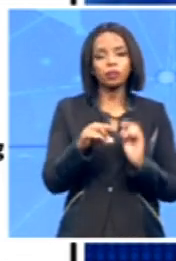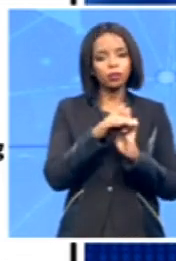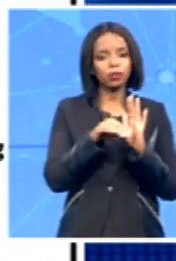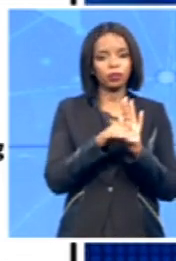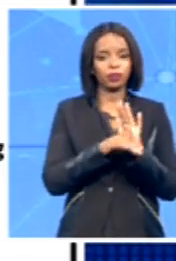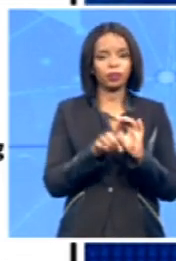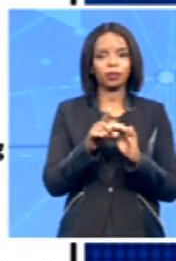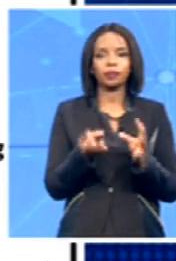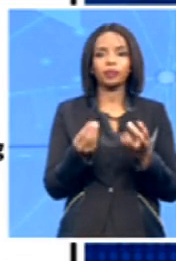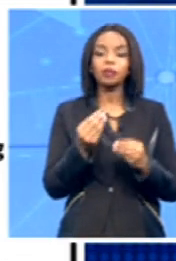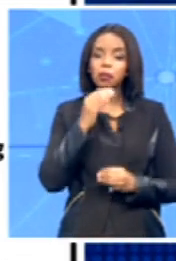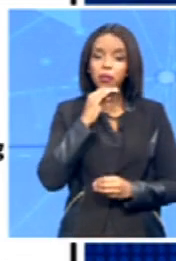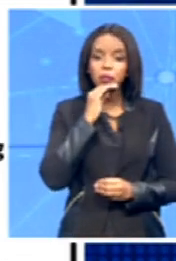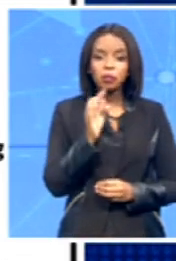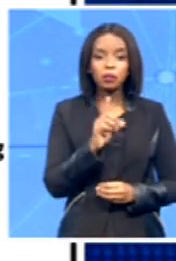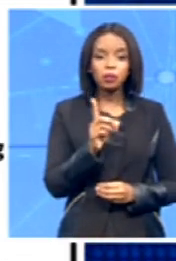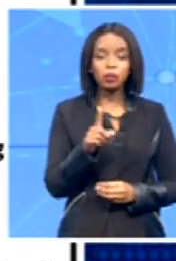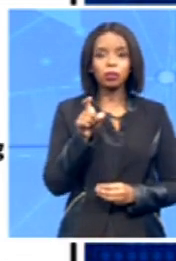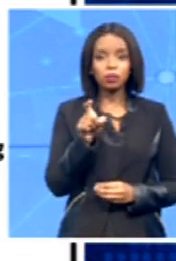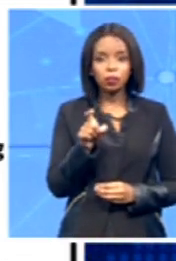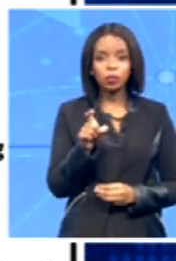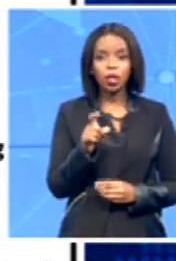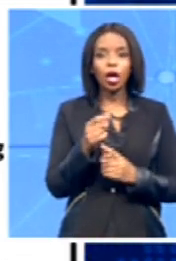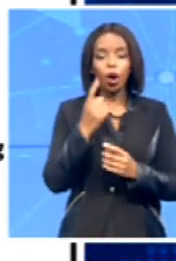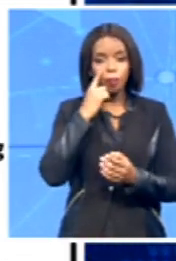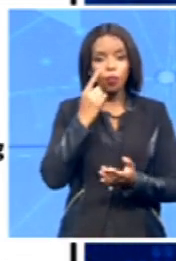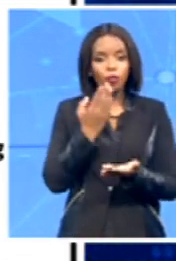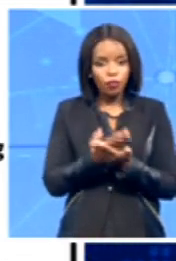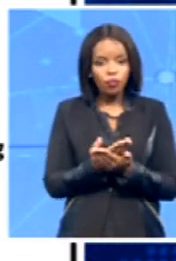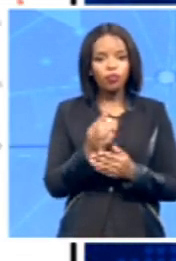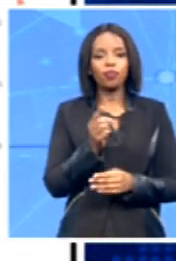data to prove the value and the benefit of vaccination.